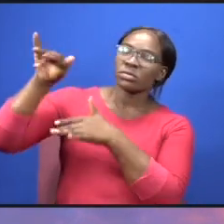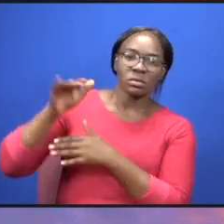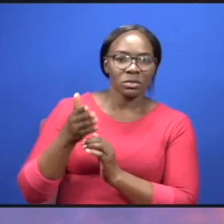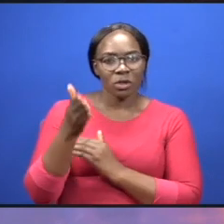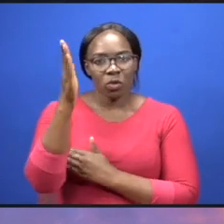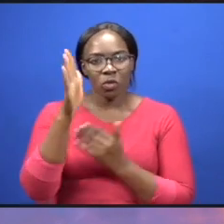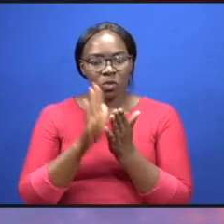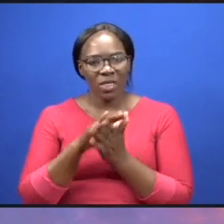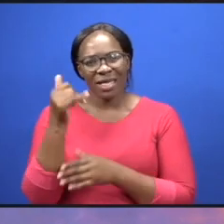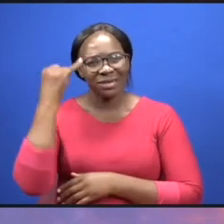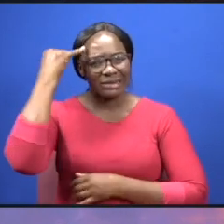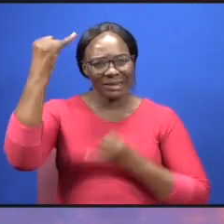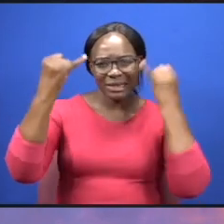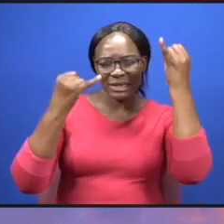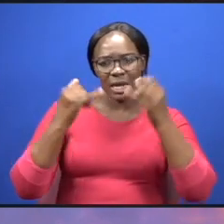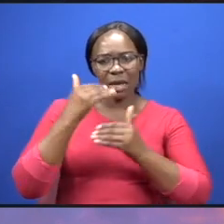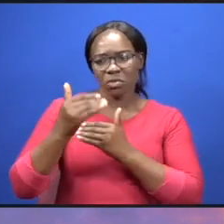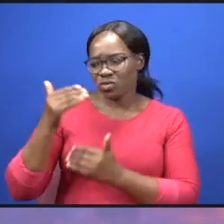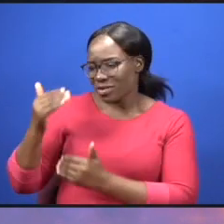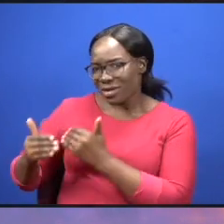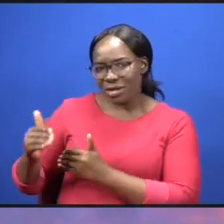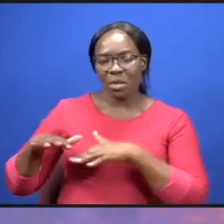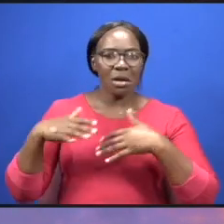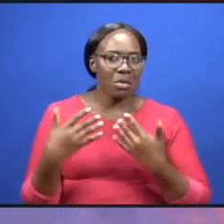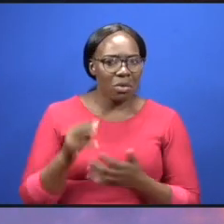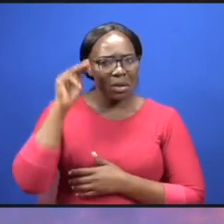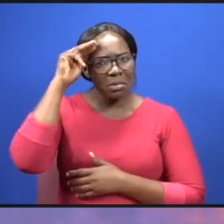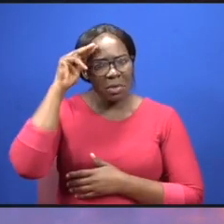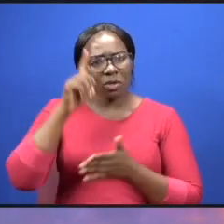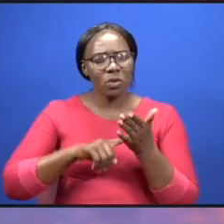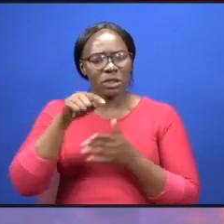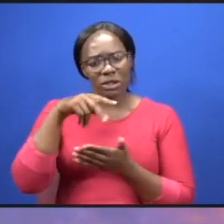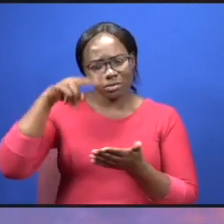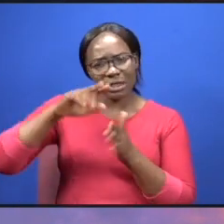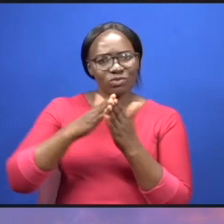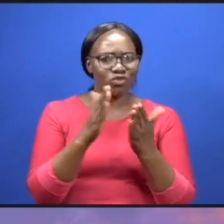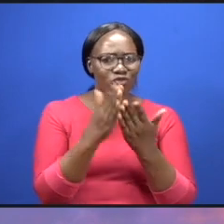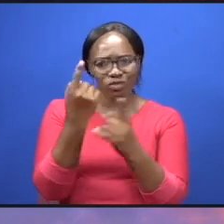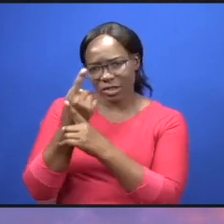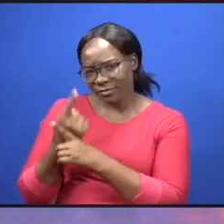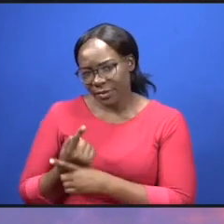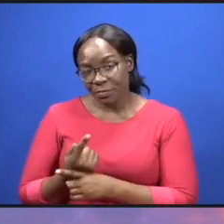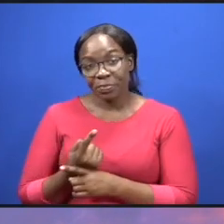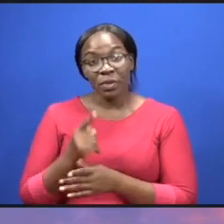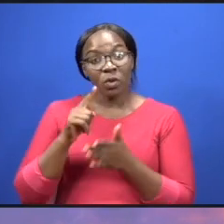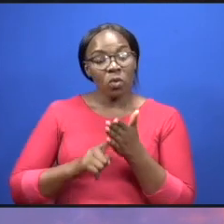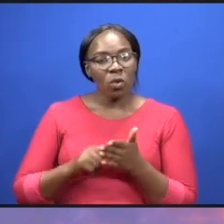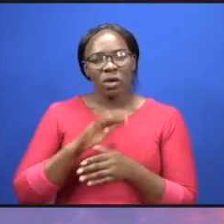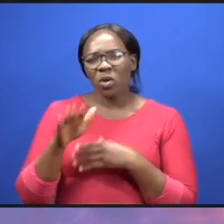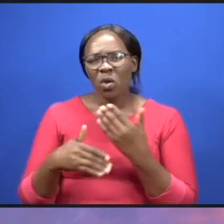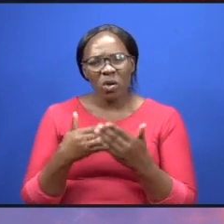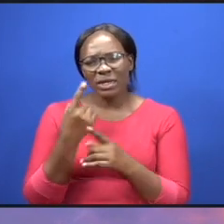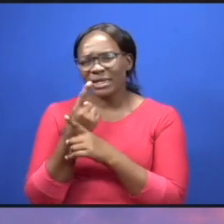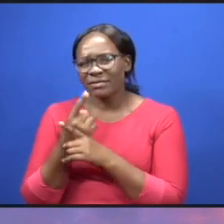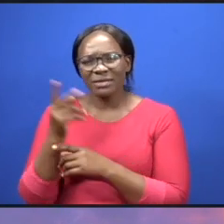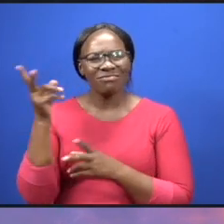with speculations about your next door neighbor or memories of what you have read in books. What will all the chatter